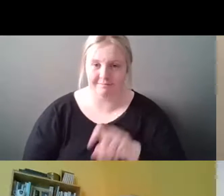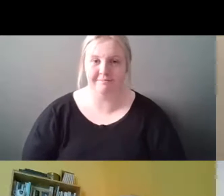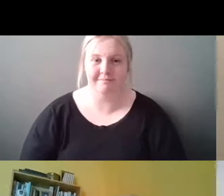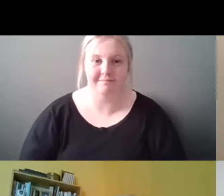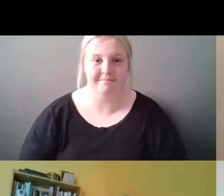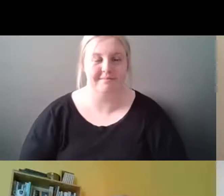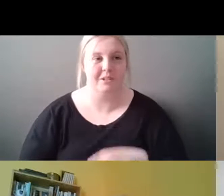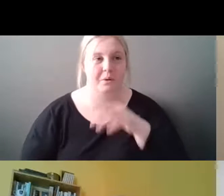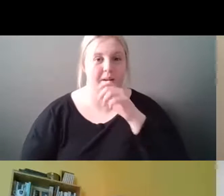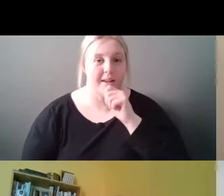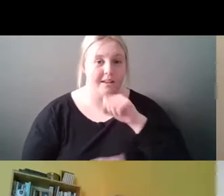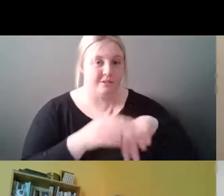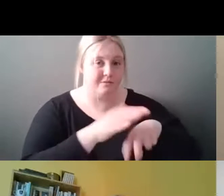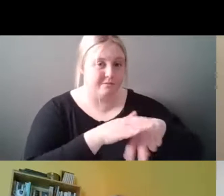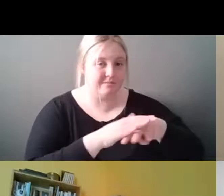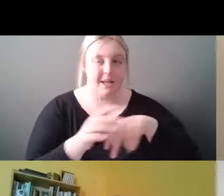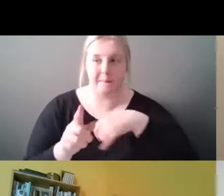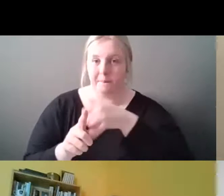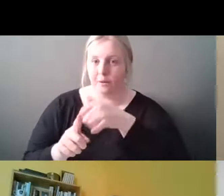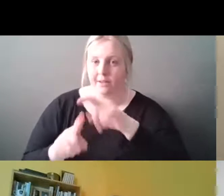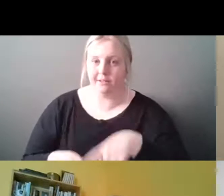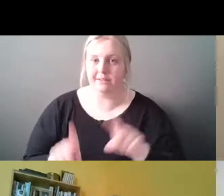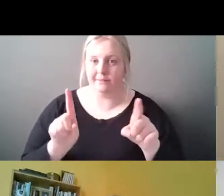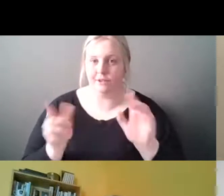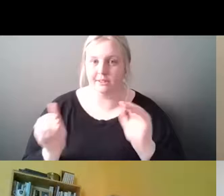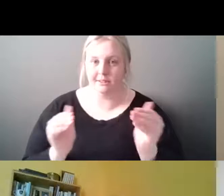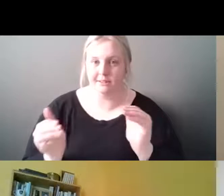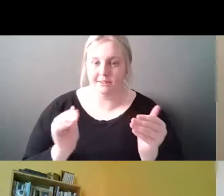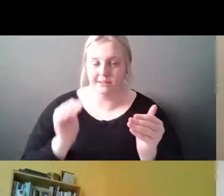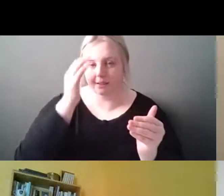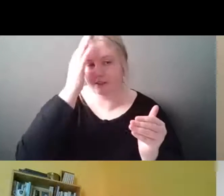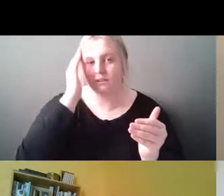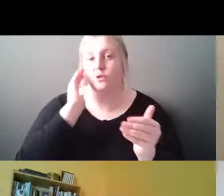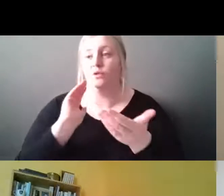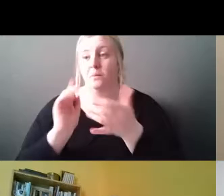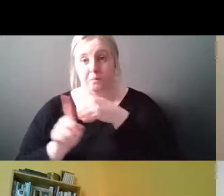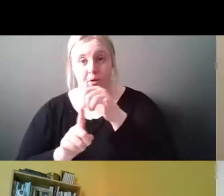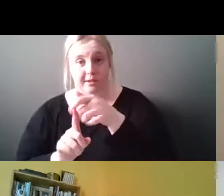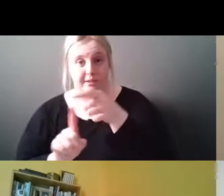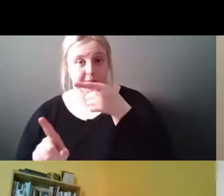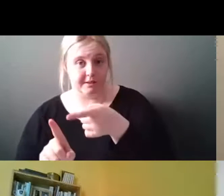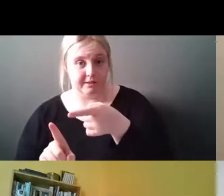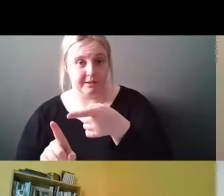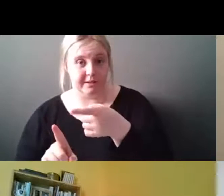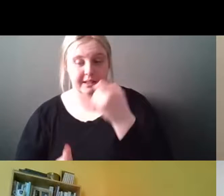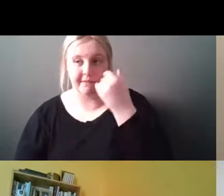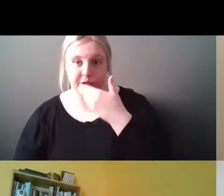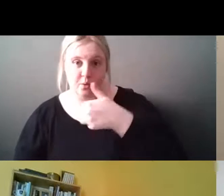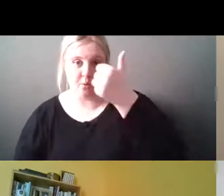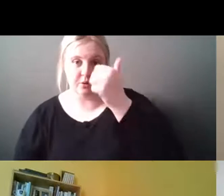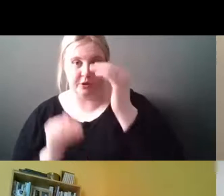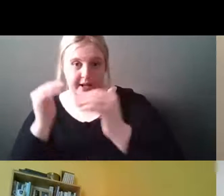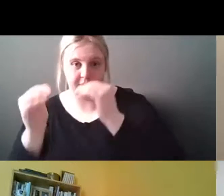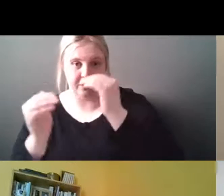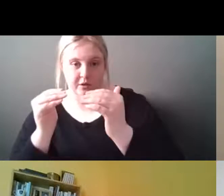ageism and bullying are two different things. You can get, when we're talking about bullying between older adults, we also